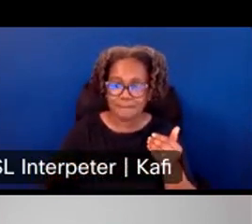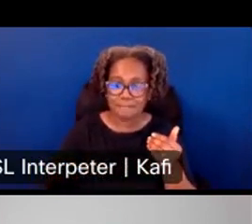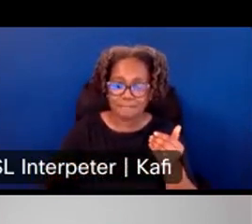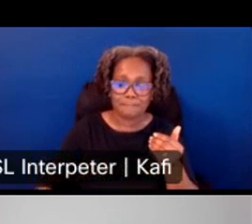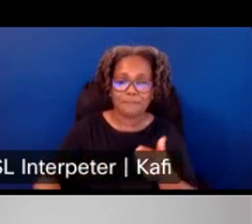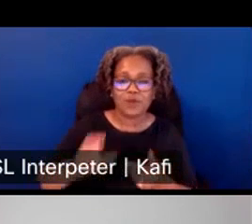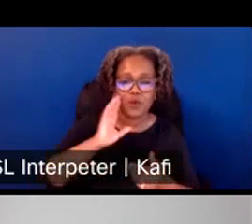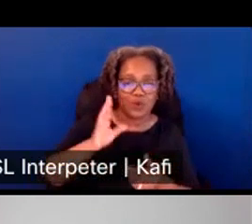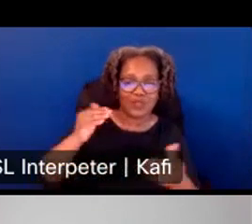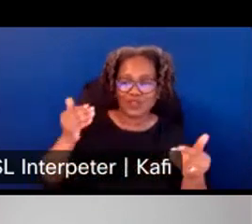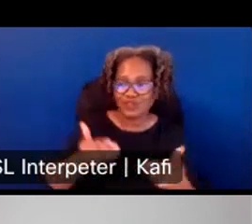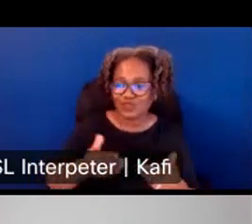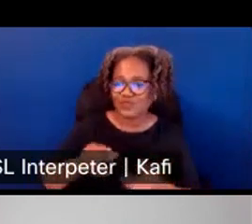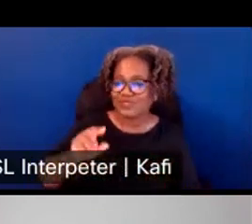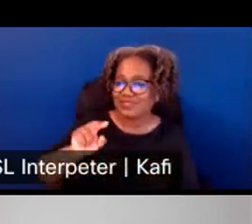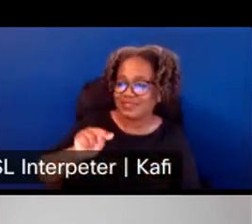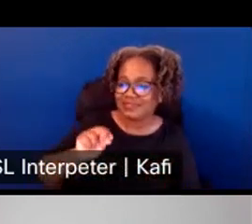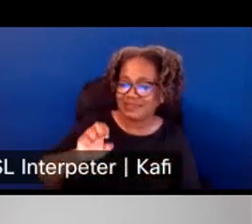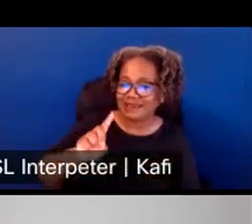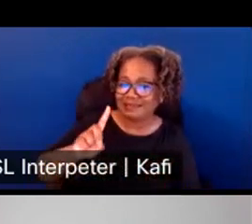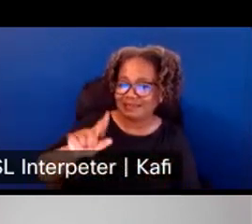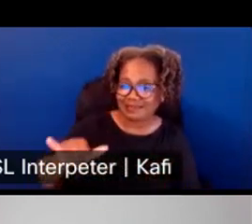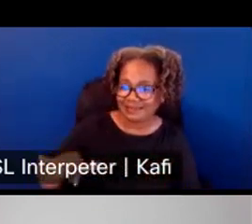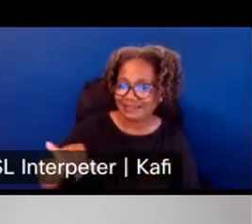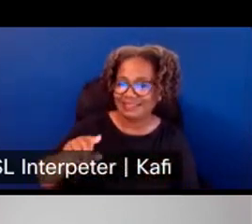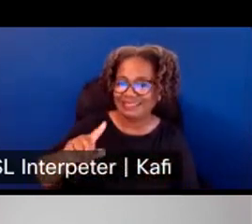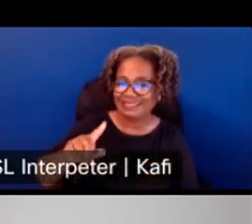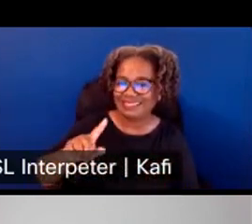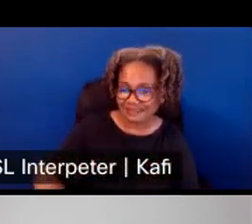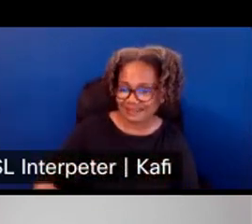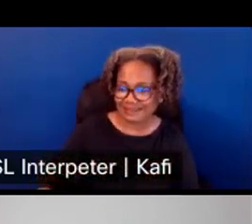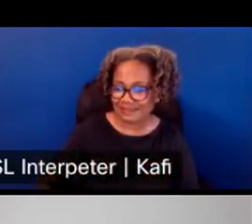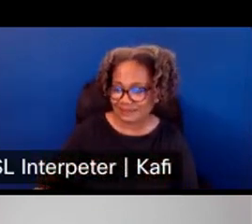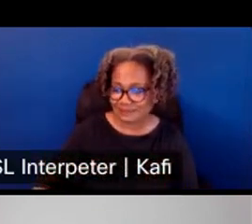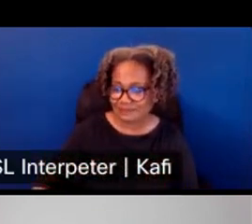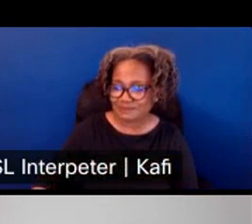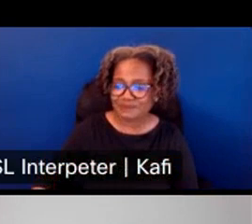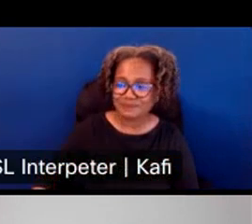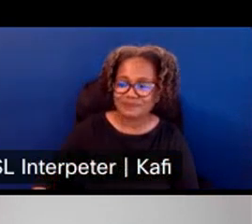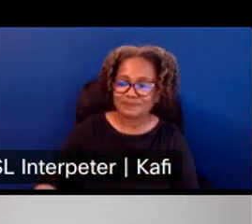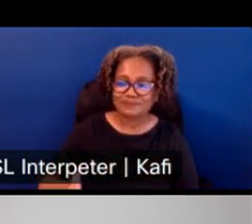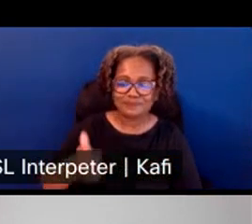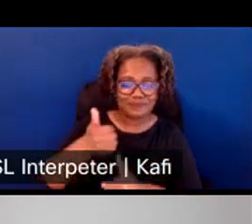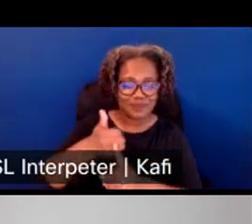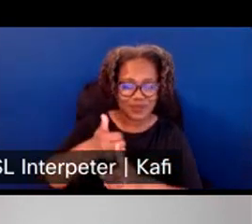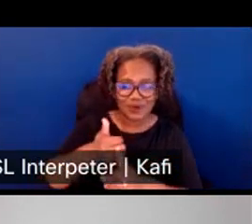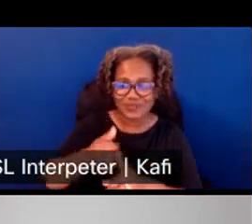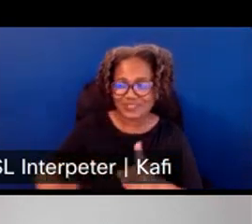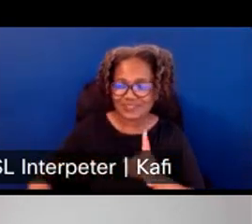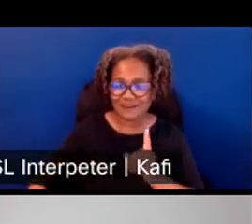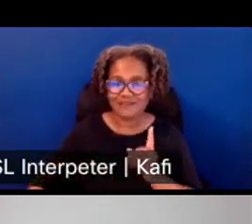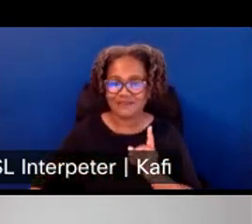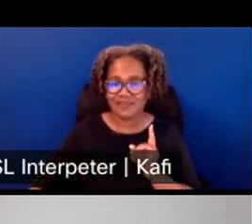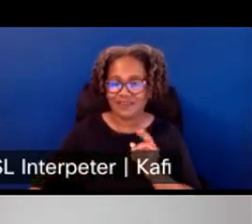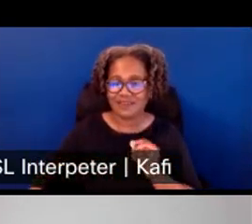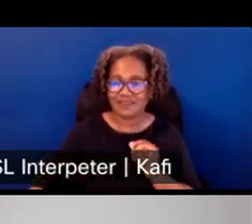others. She often found herself helping others with homework in school and was designated a Sunday school teacher at an early